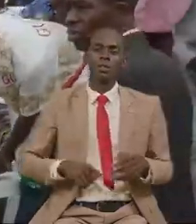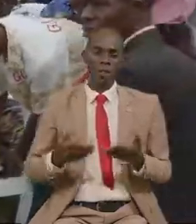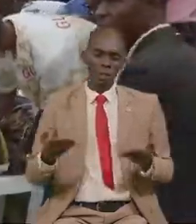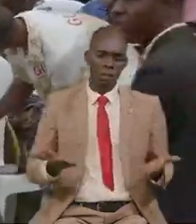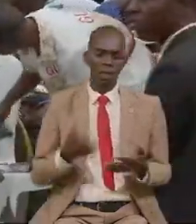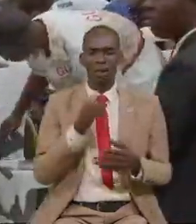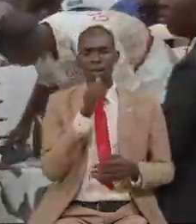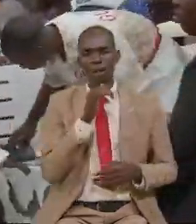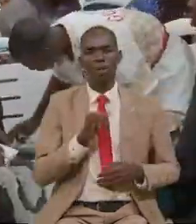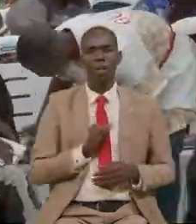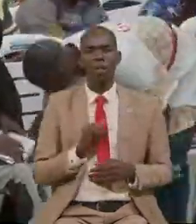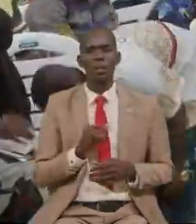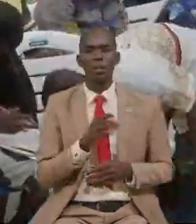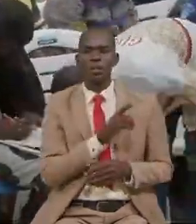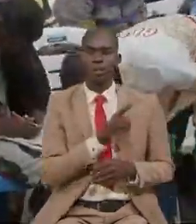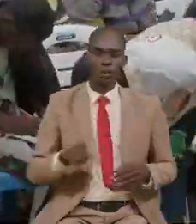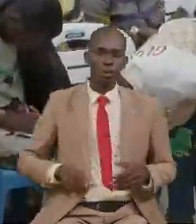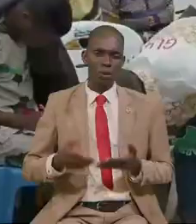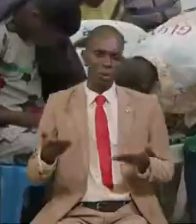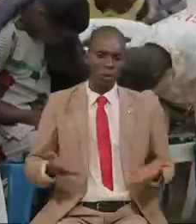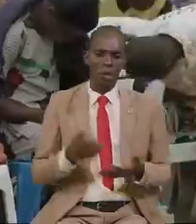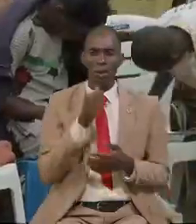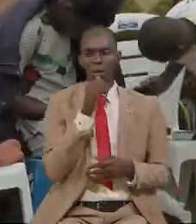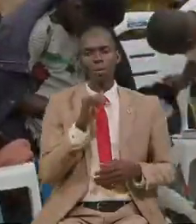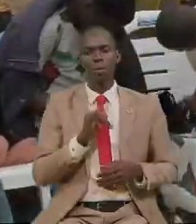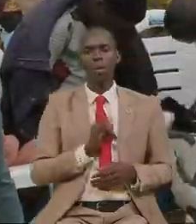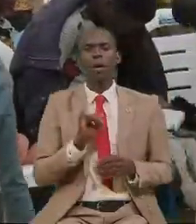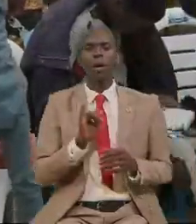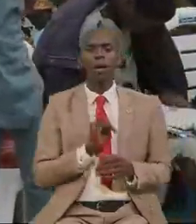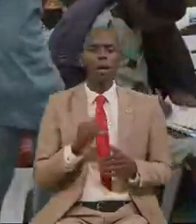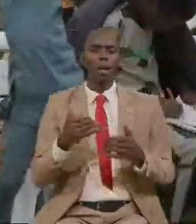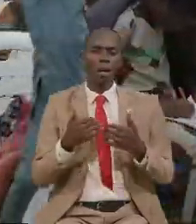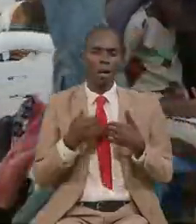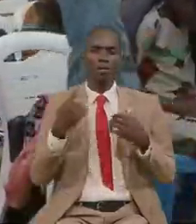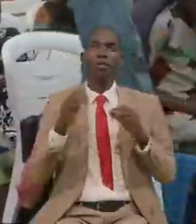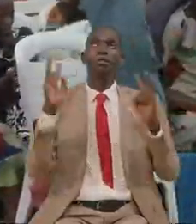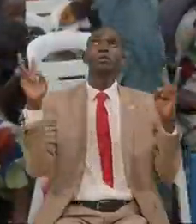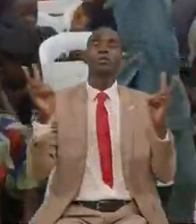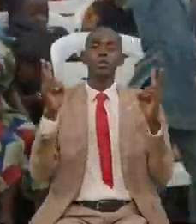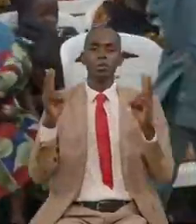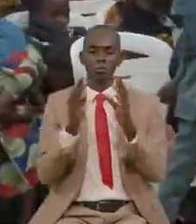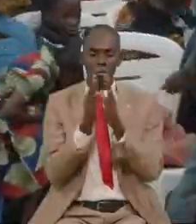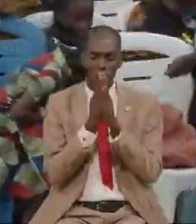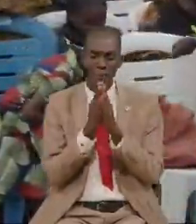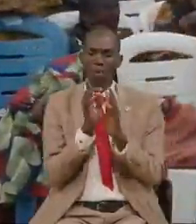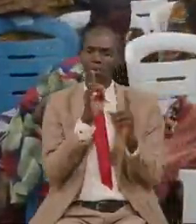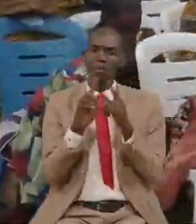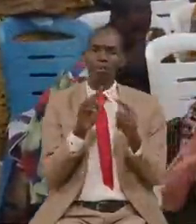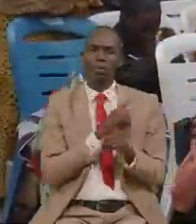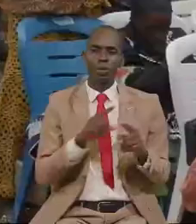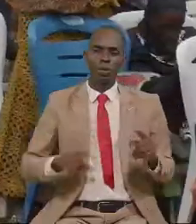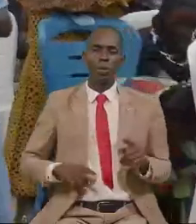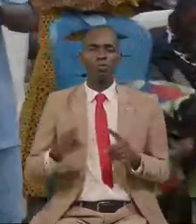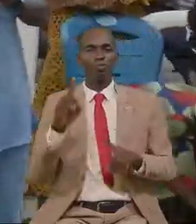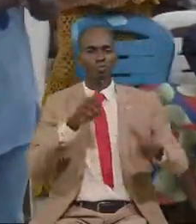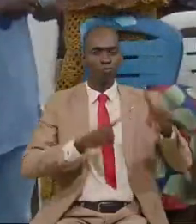Lord, here I am. I have the victory. tell the Lord, open your